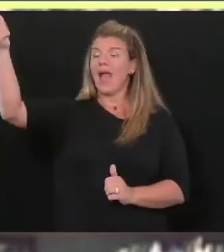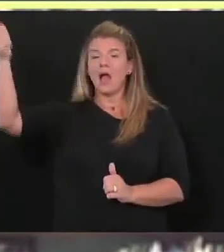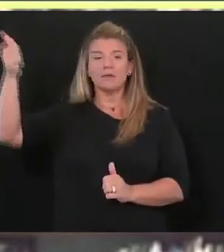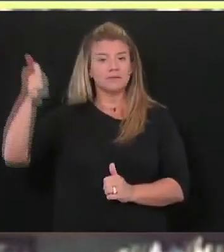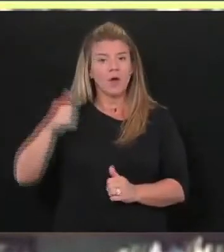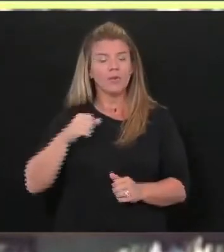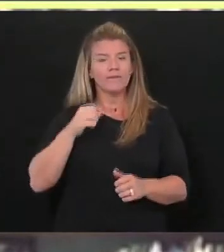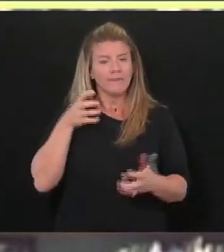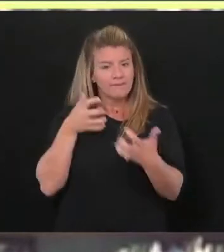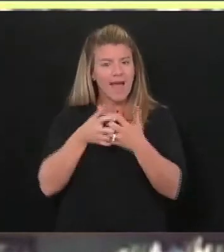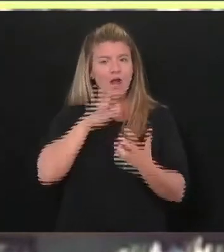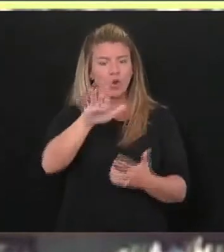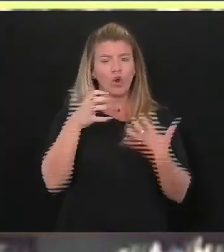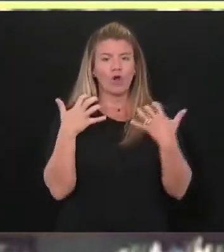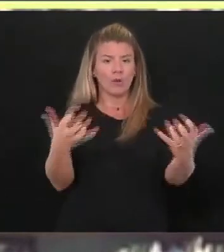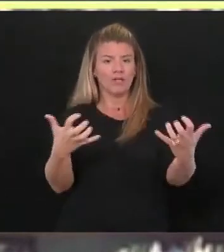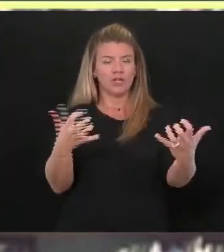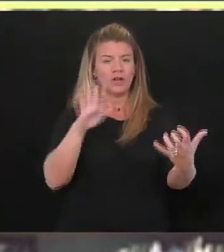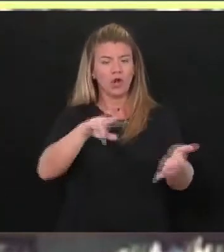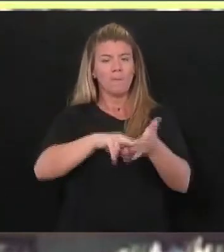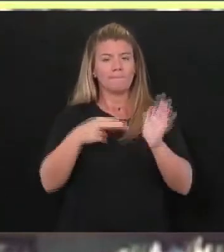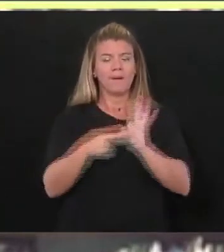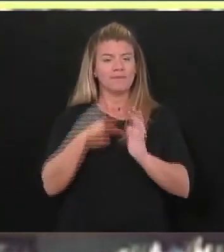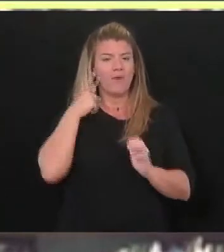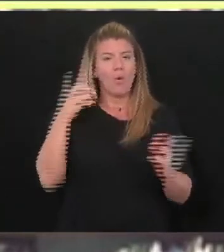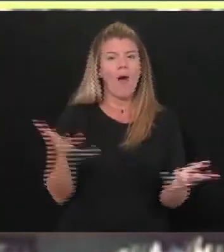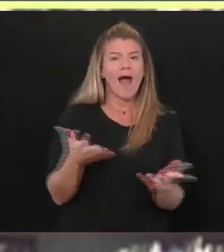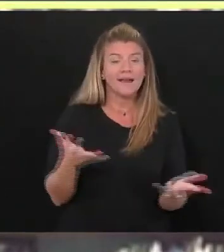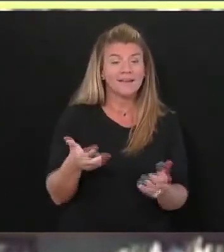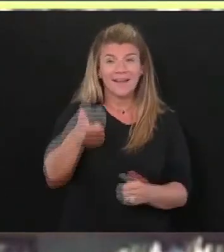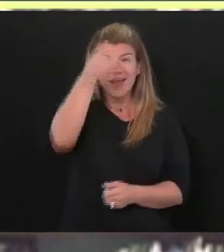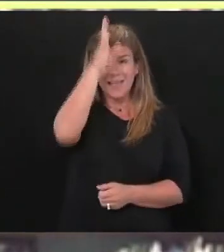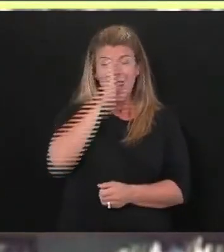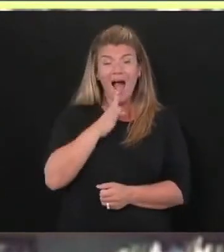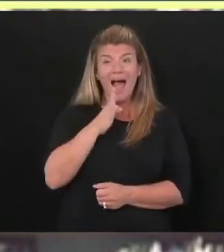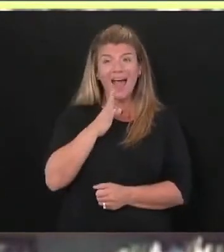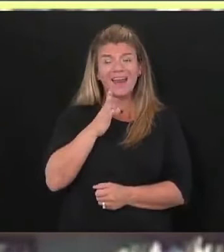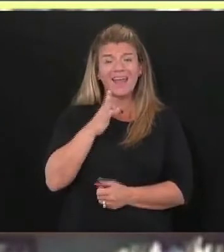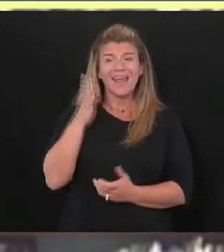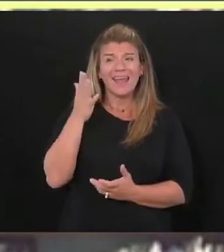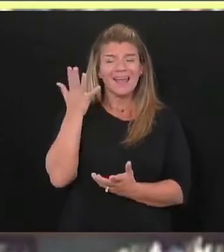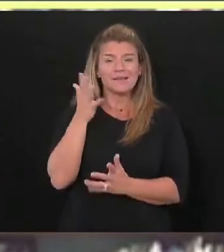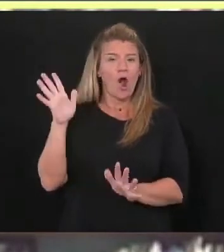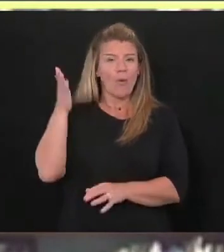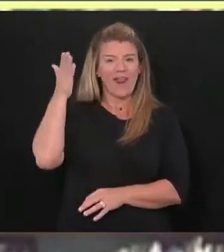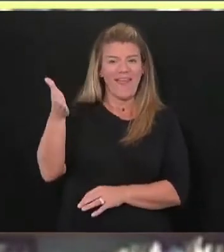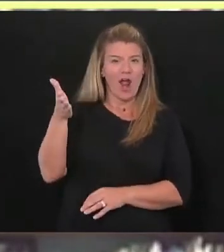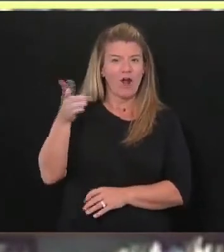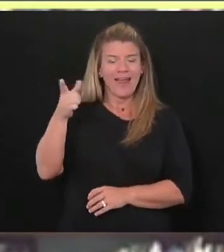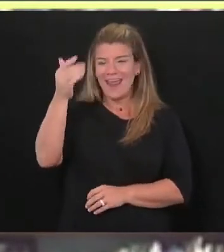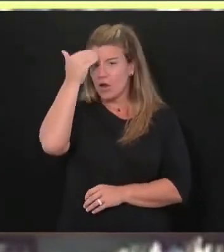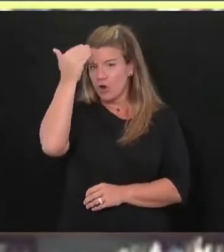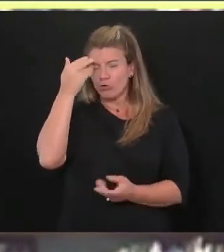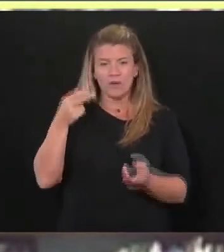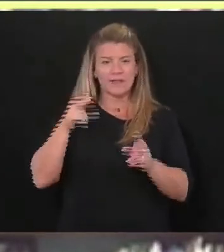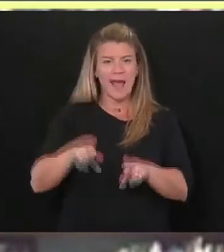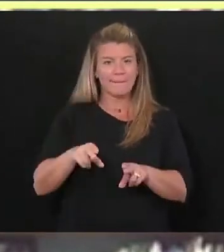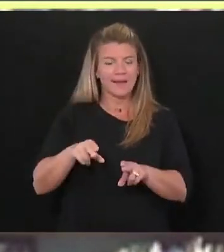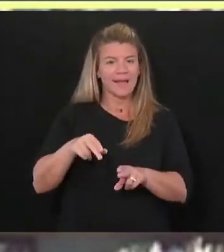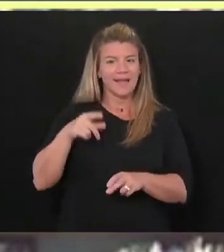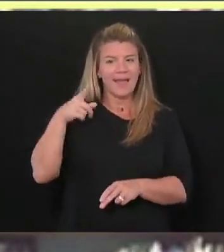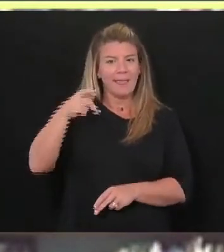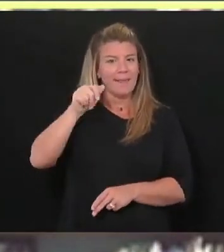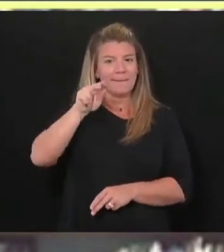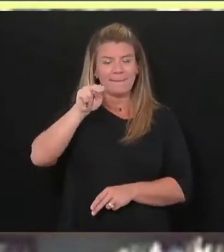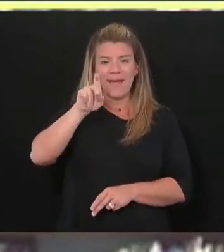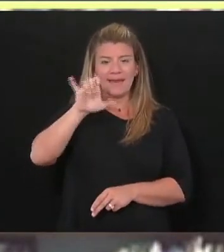meant to be. And God comes through. He was ahead of us so much in this pandemic, in that we had started the Maker Center several years